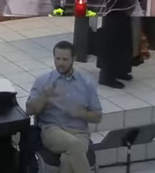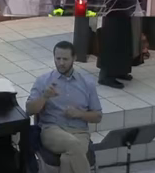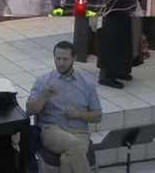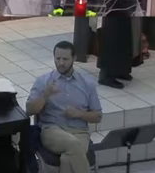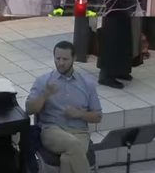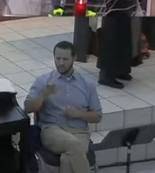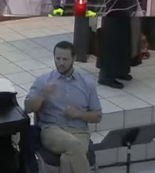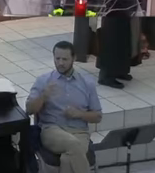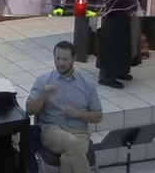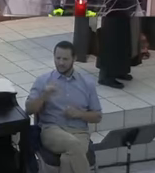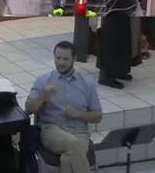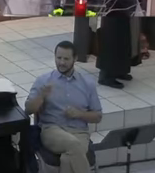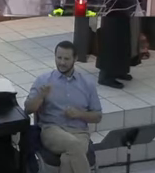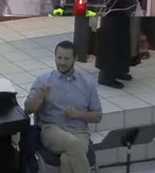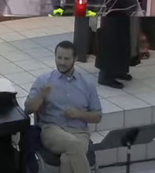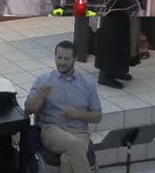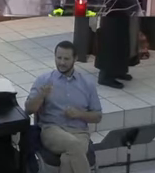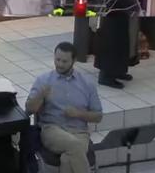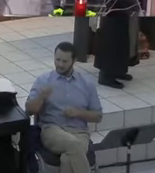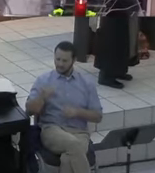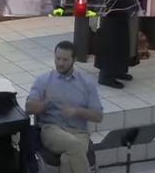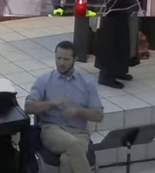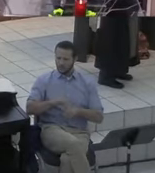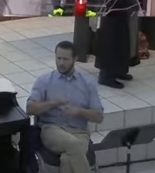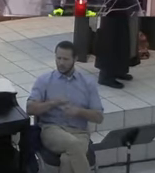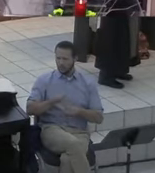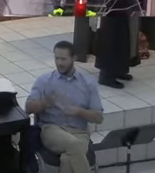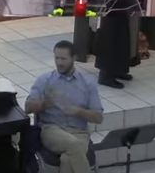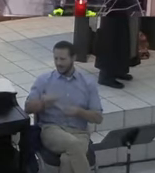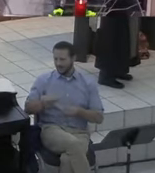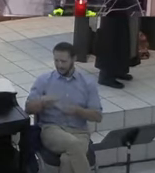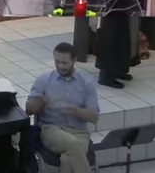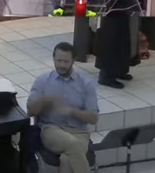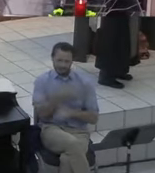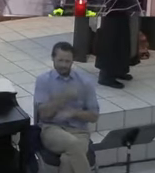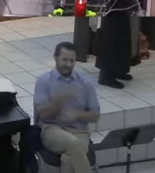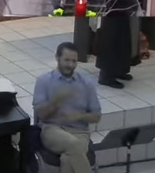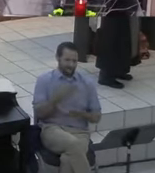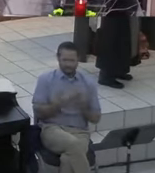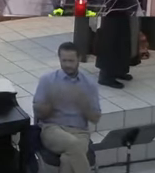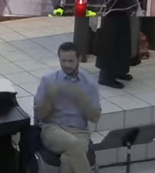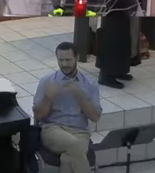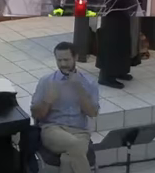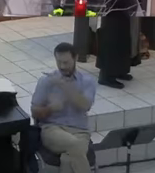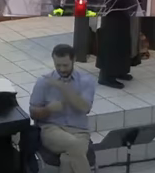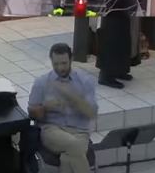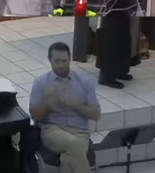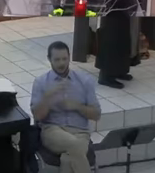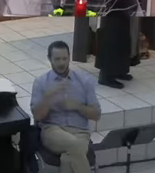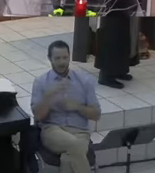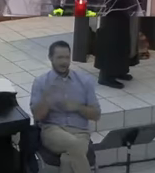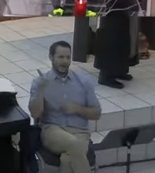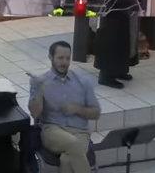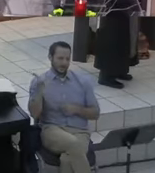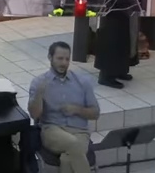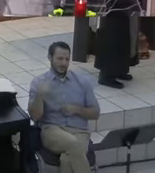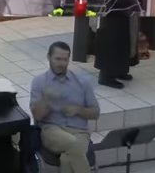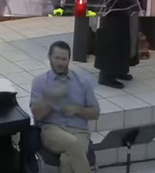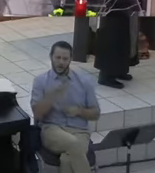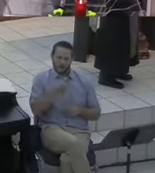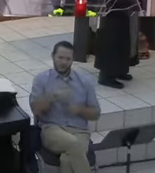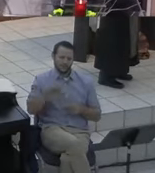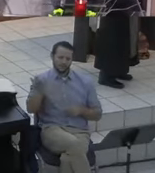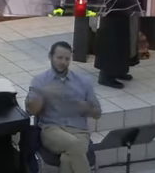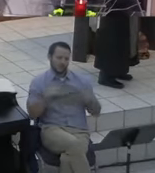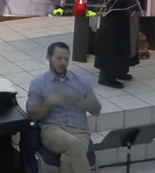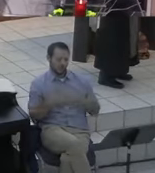are sending her prayers for wisdom and leadership as she has special responsibilities there. And she's also holding us in her heart today. And so